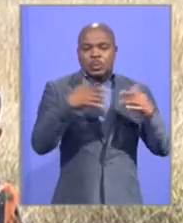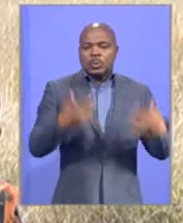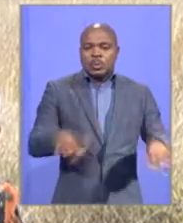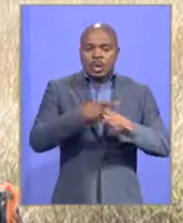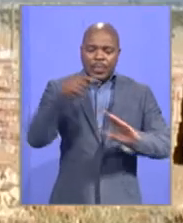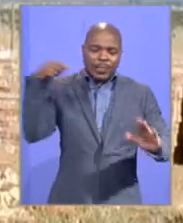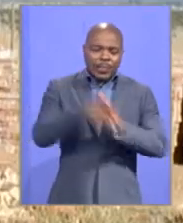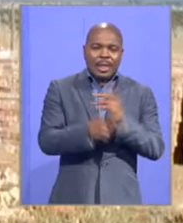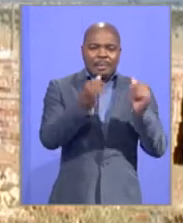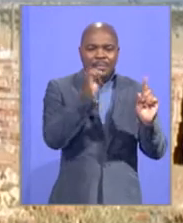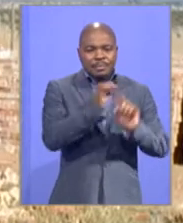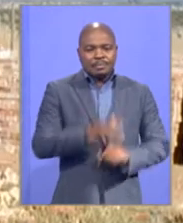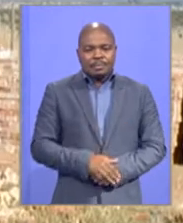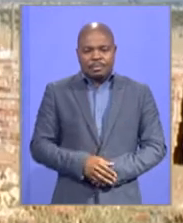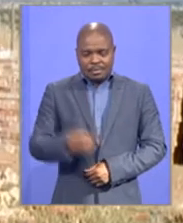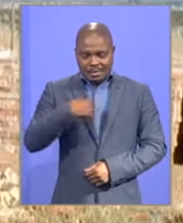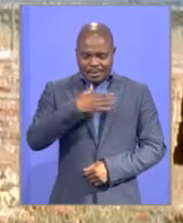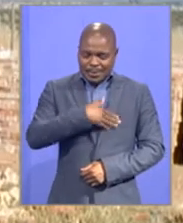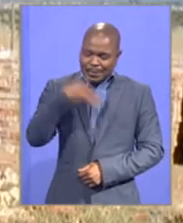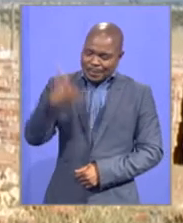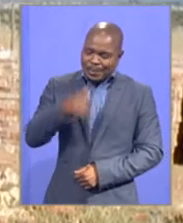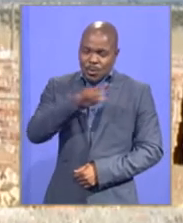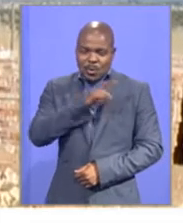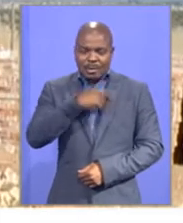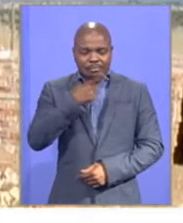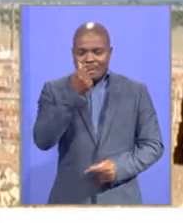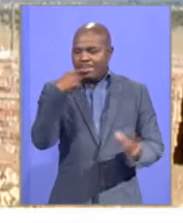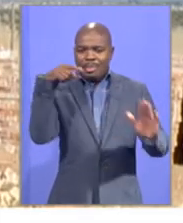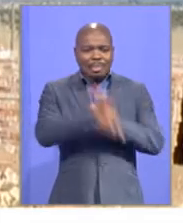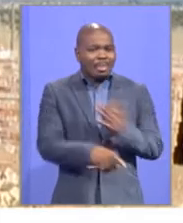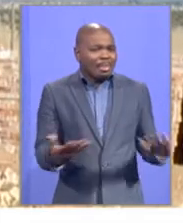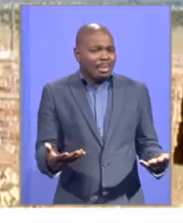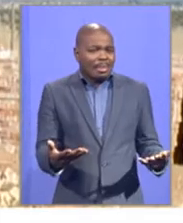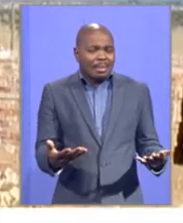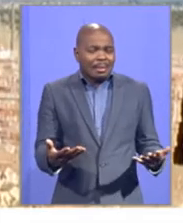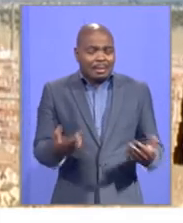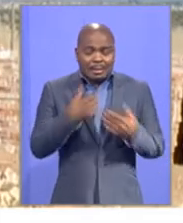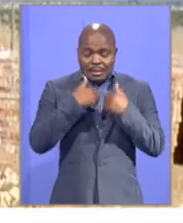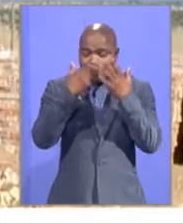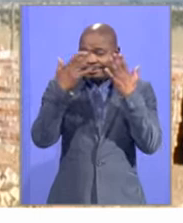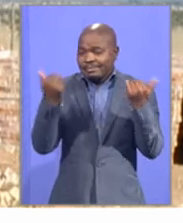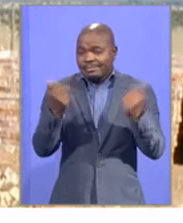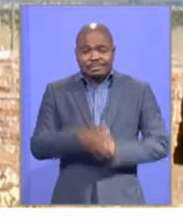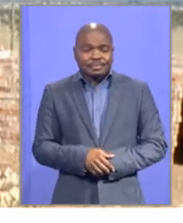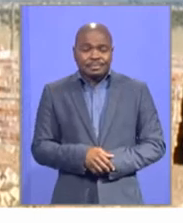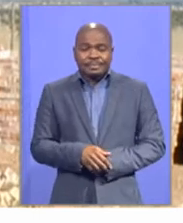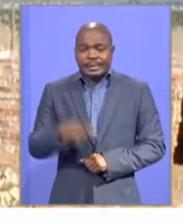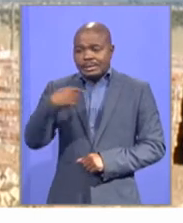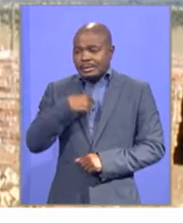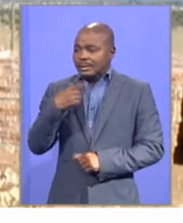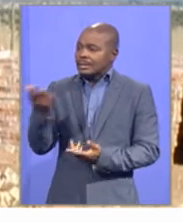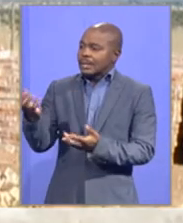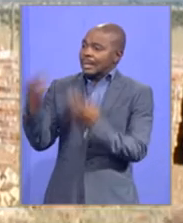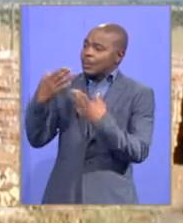itemogetseng ditatlhegelo. E kuja botlhoko ka baka la gore nna ke senyageletswe ne ka mokgo a ke tsebe gore ke tlo hwetša